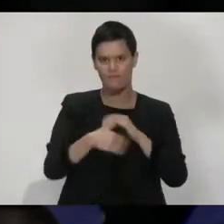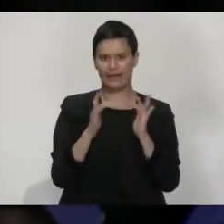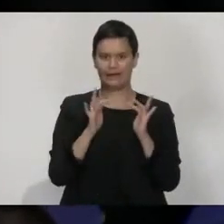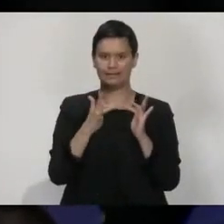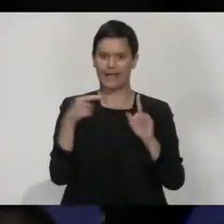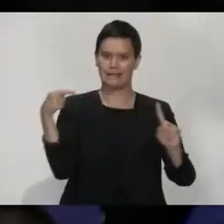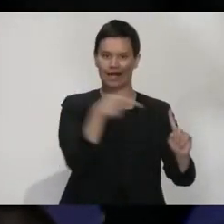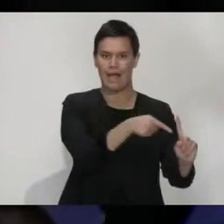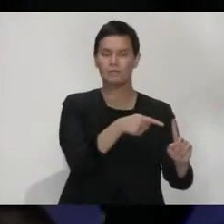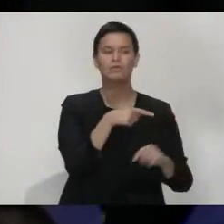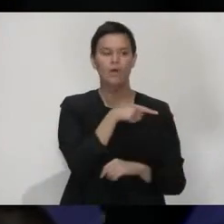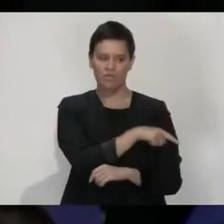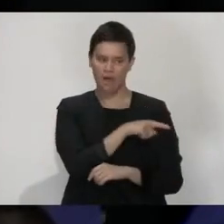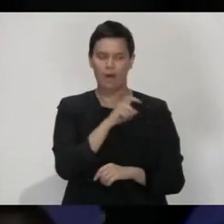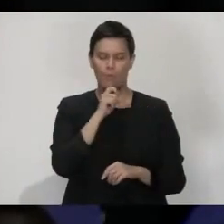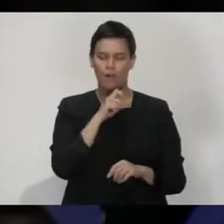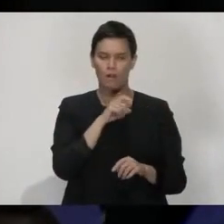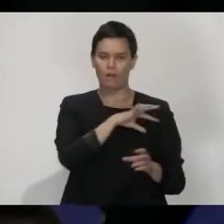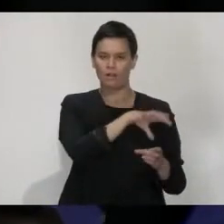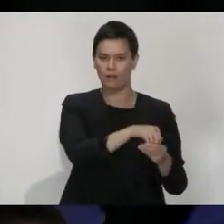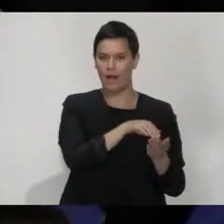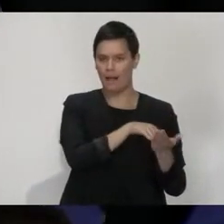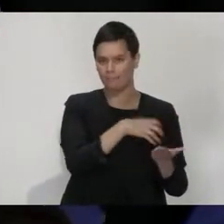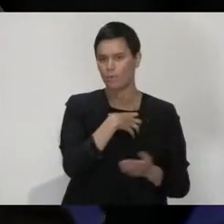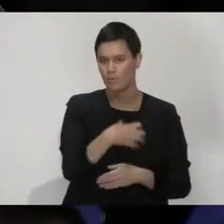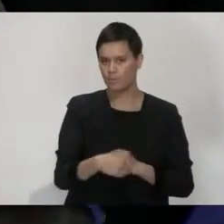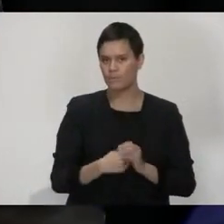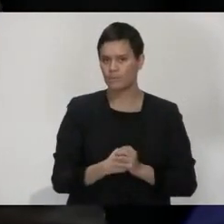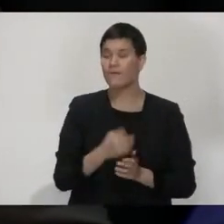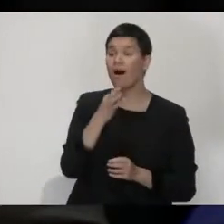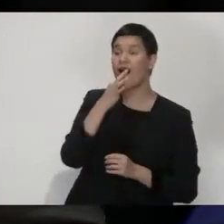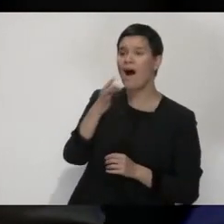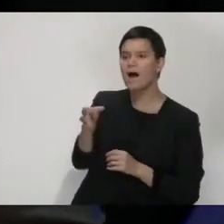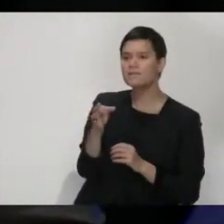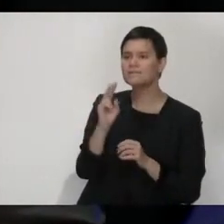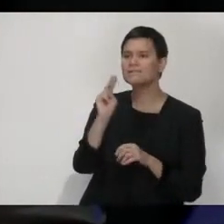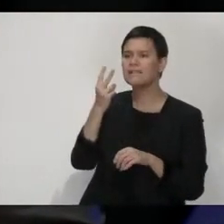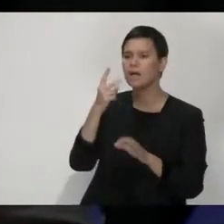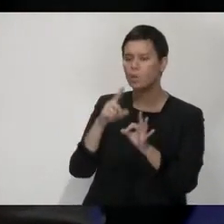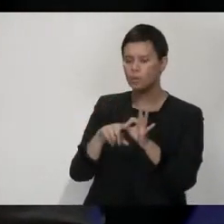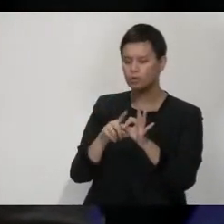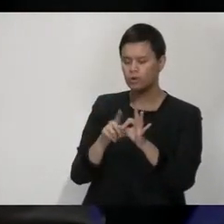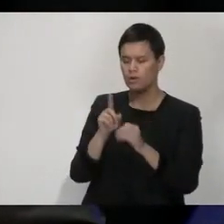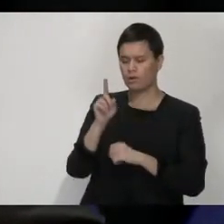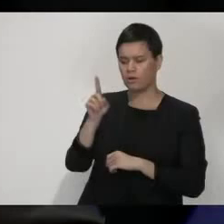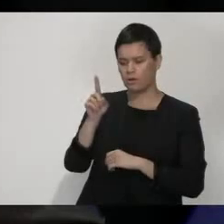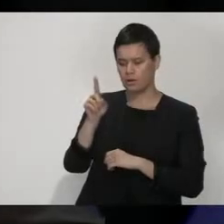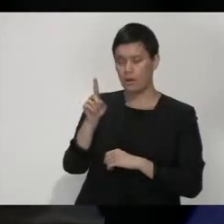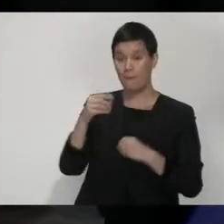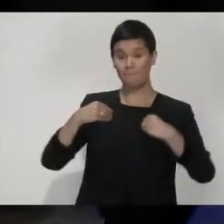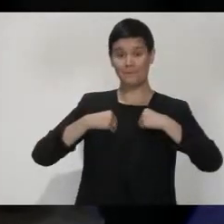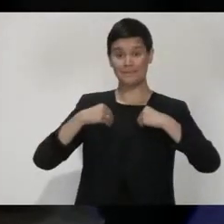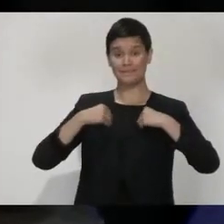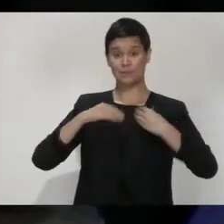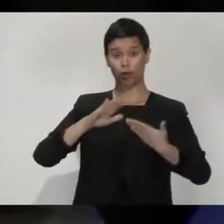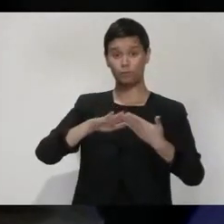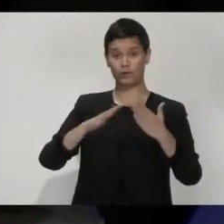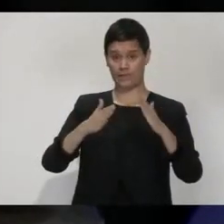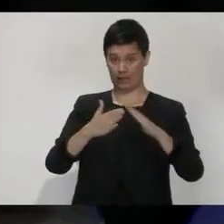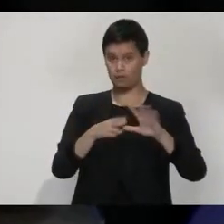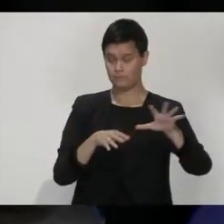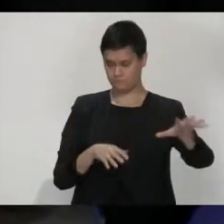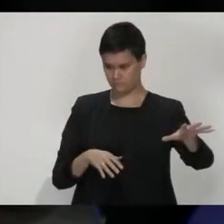who obviously have a critical role. Sorry, separate question. What feedback have you had from the business community about the Ministry